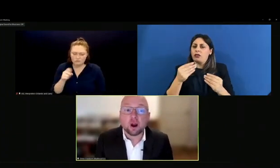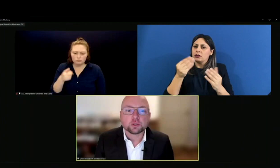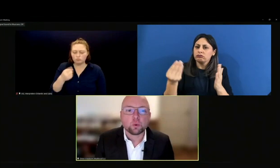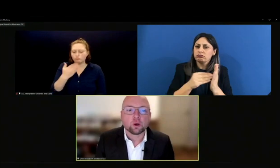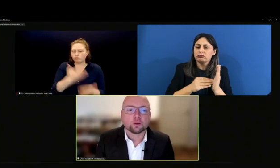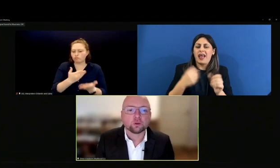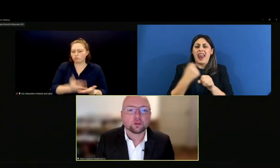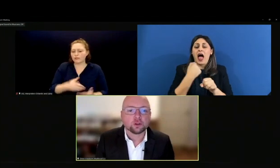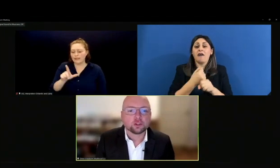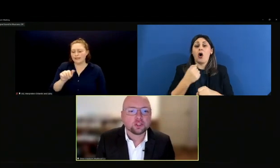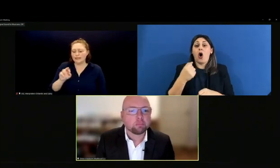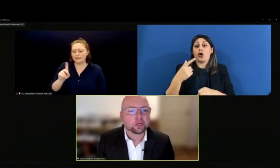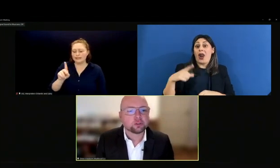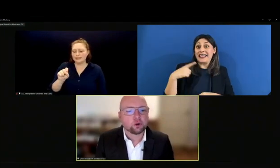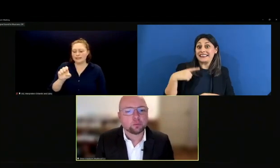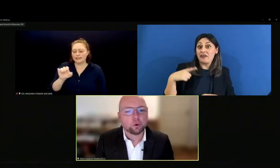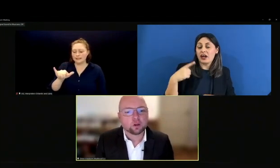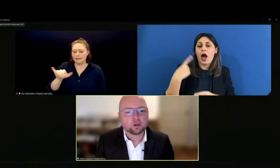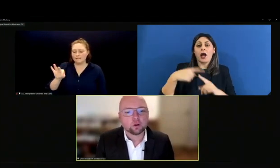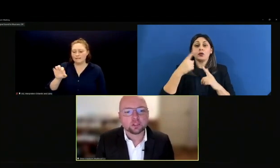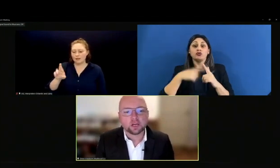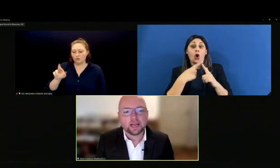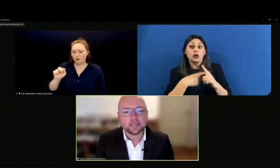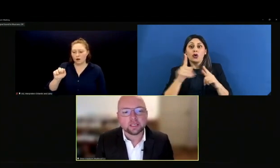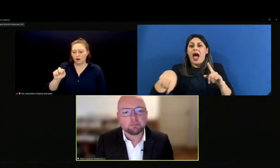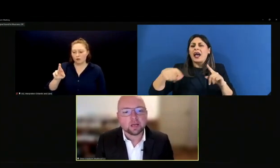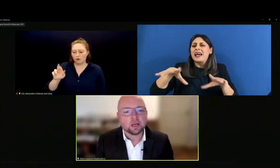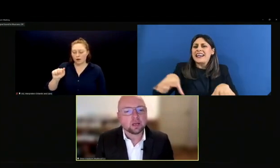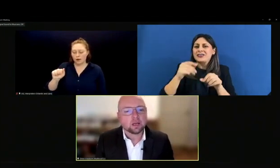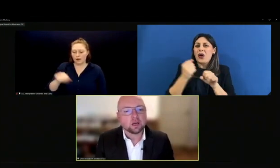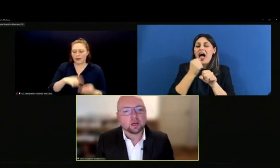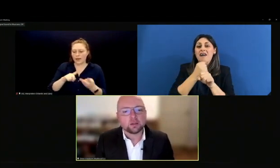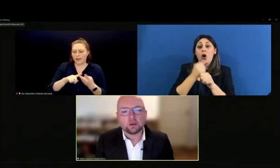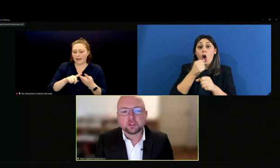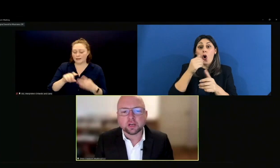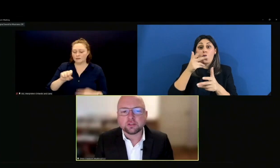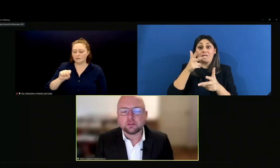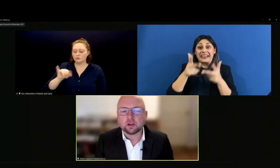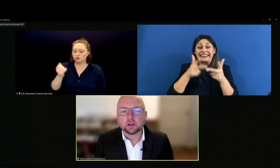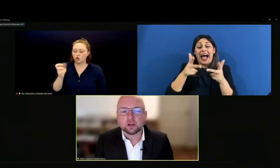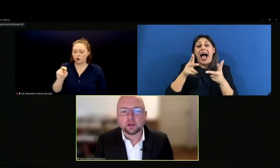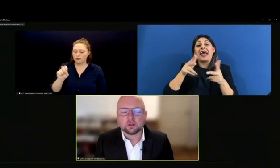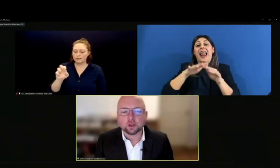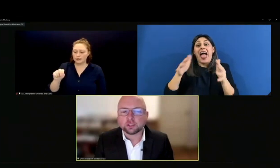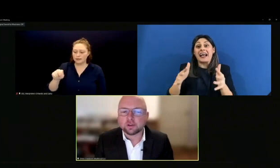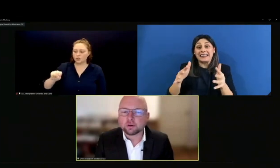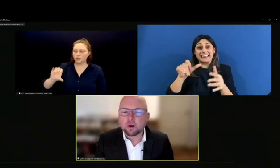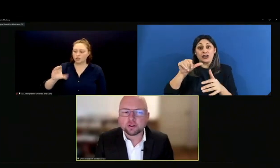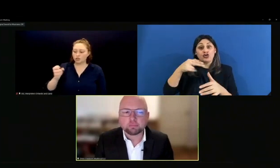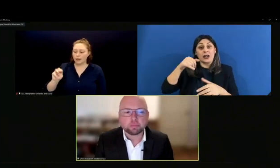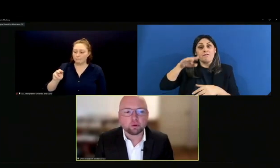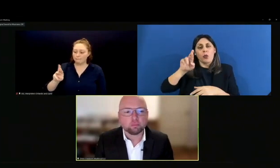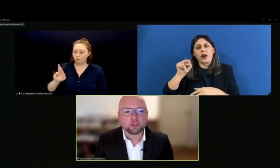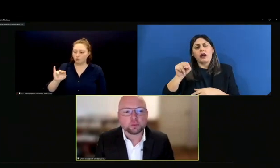Lindsay Ferrara's work and also Johnston and Shembry's early work on the sign lexeme, you don't cite Johnston and